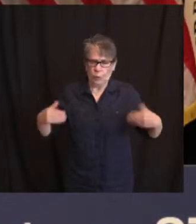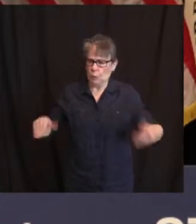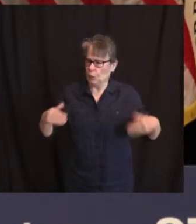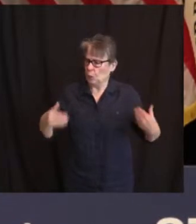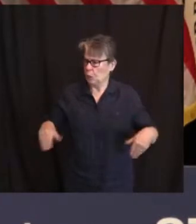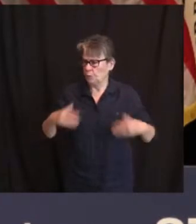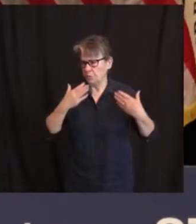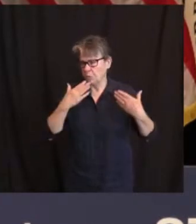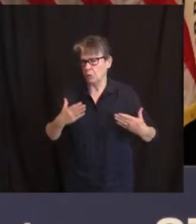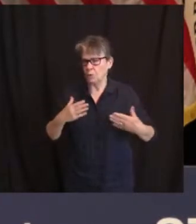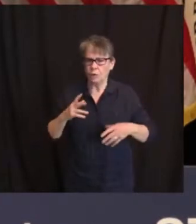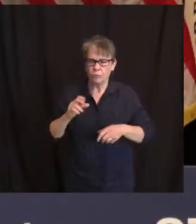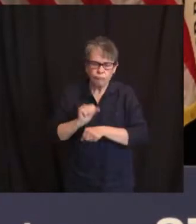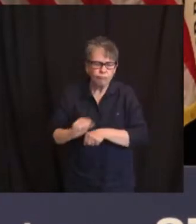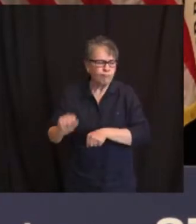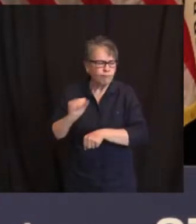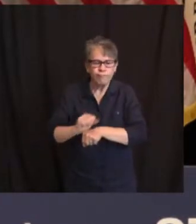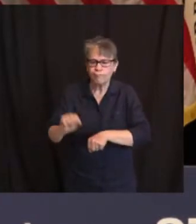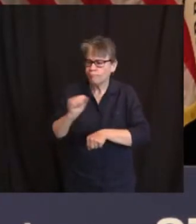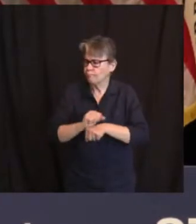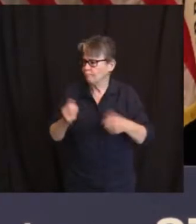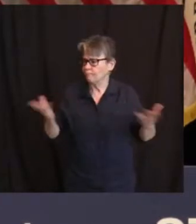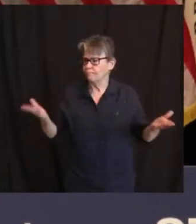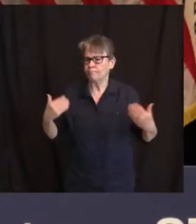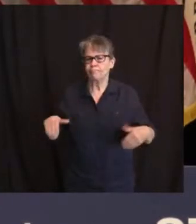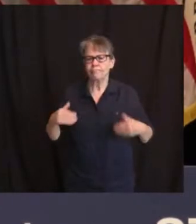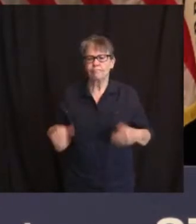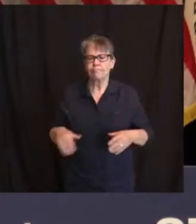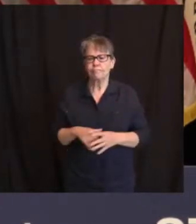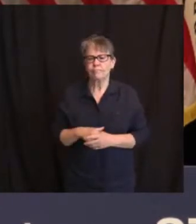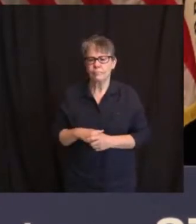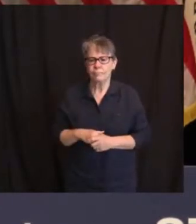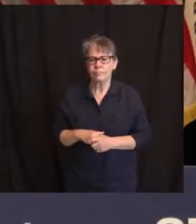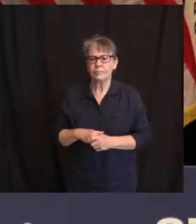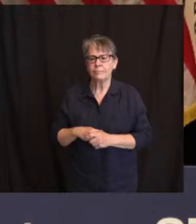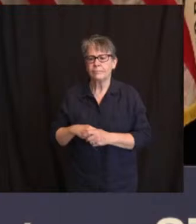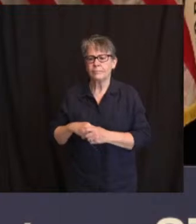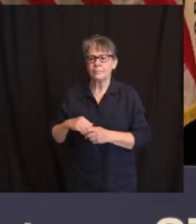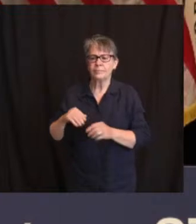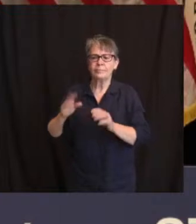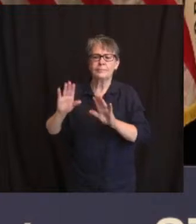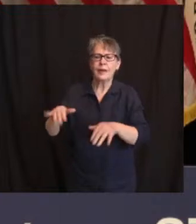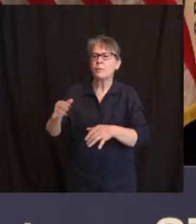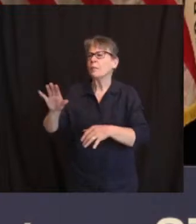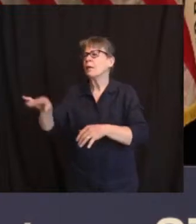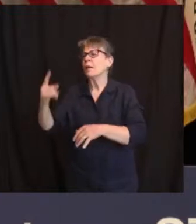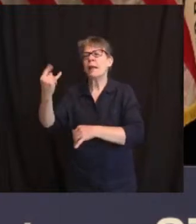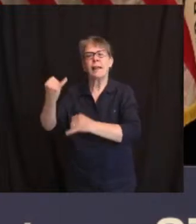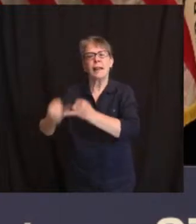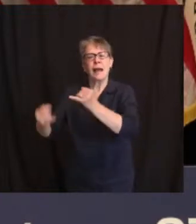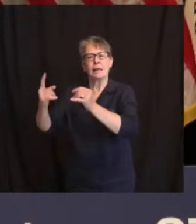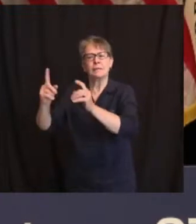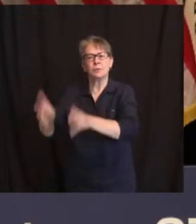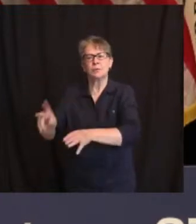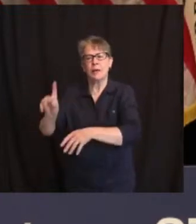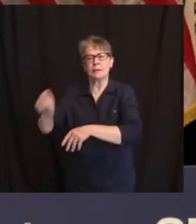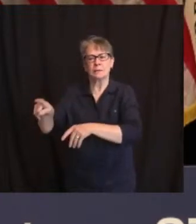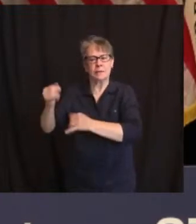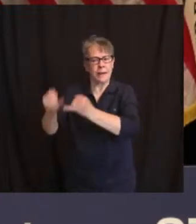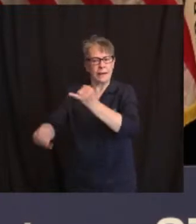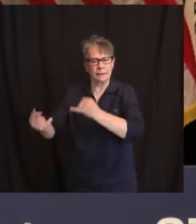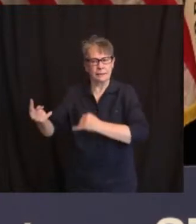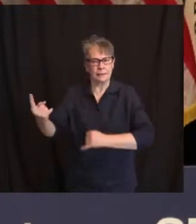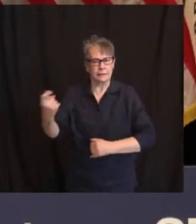you'll take us out. Good being with you last night. Thank you for having me. Governor, the White House reopening plan says that states should be looking at a